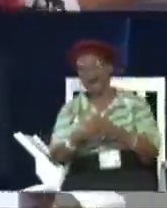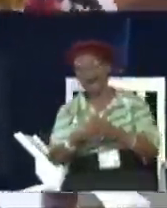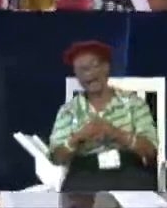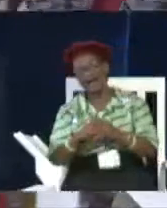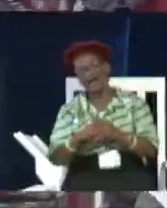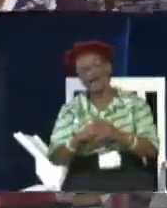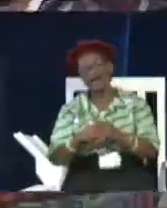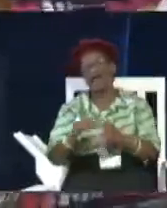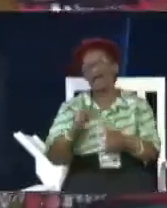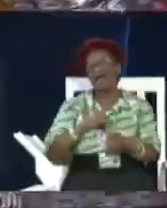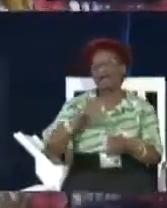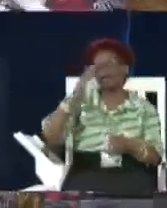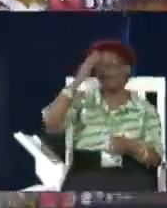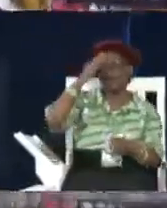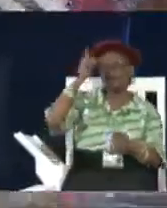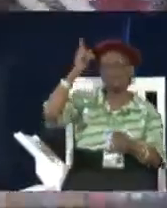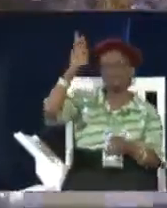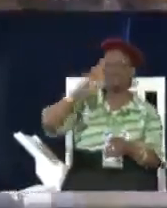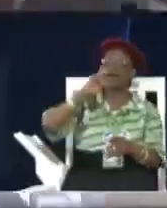I know you are the Omega.